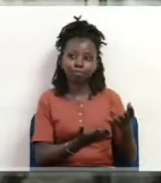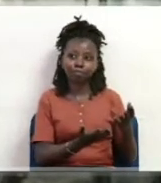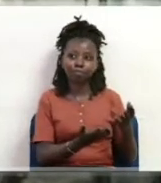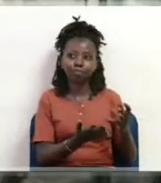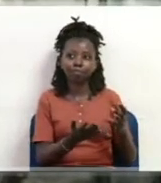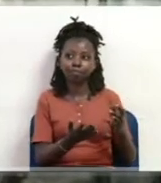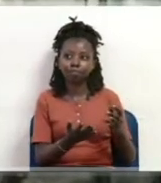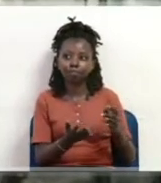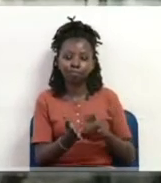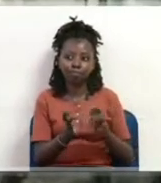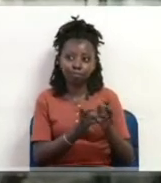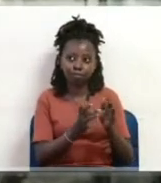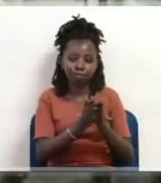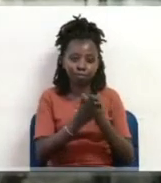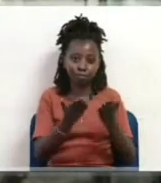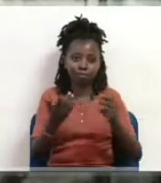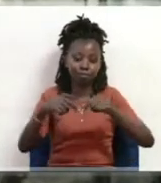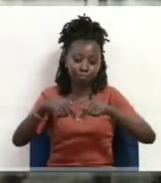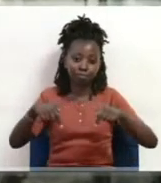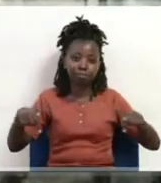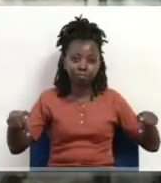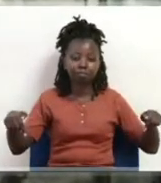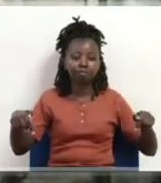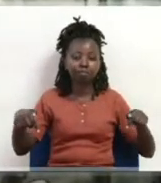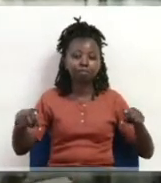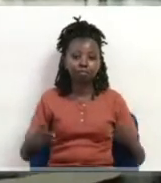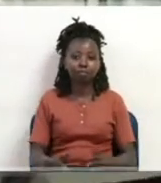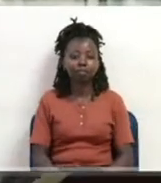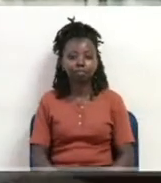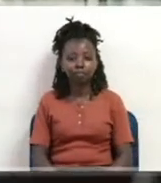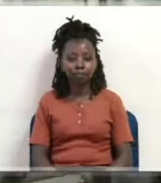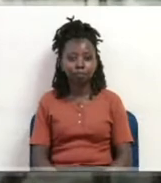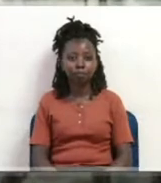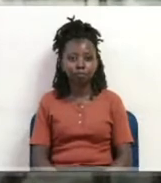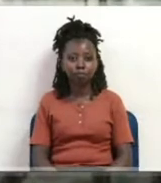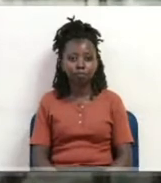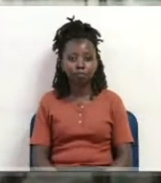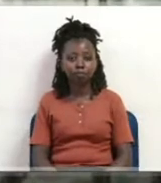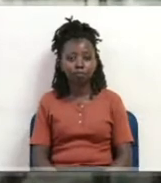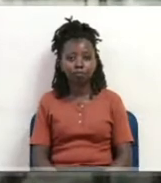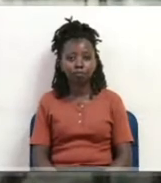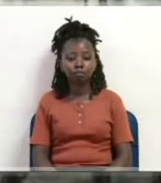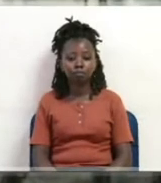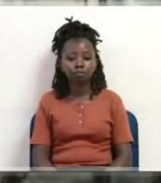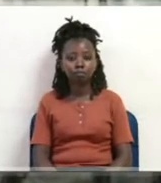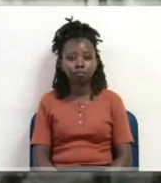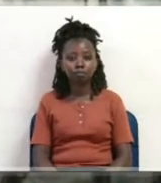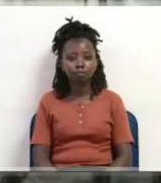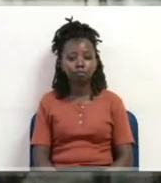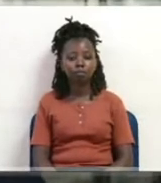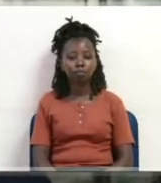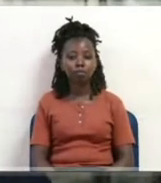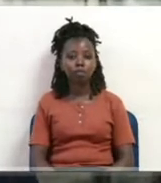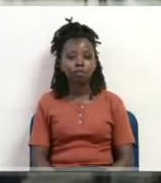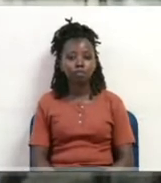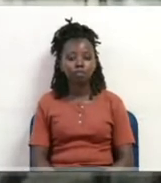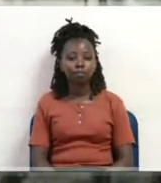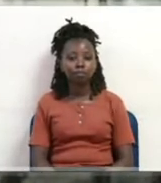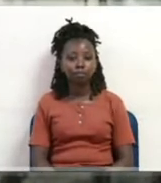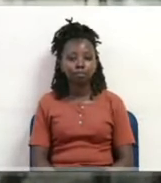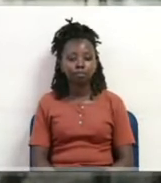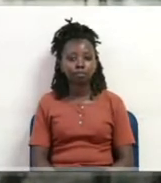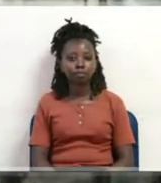had made for the house. And the Lord of the Lord. And Solomon brought in the things which David his father